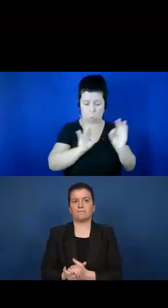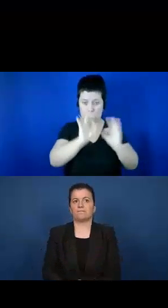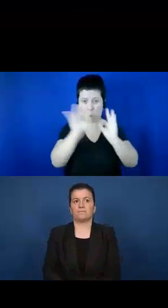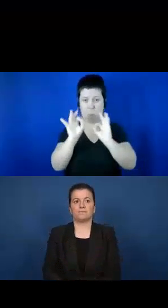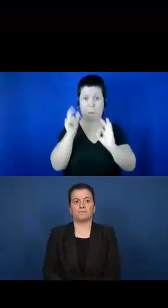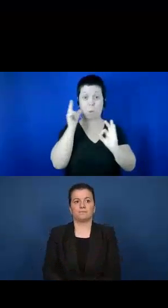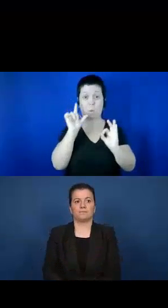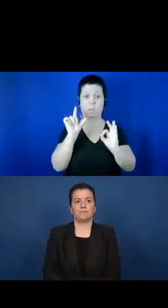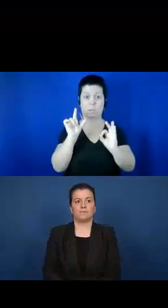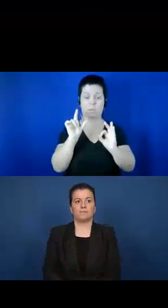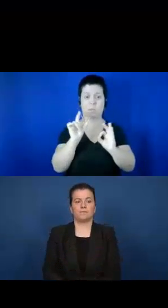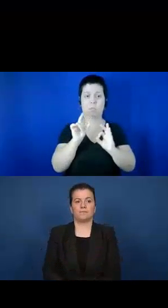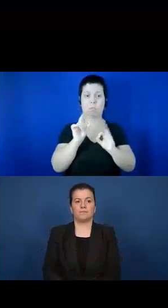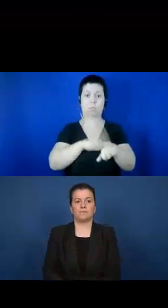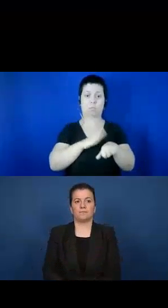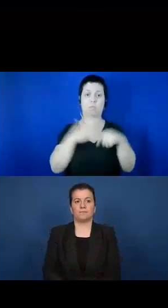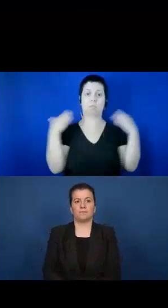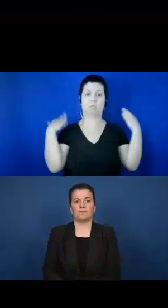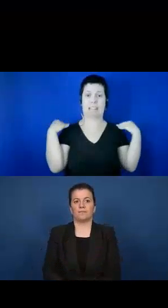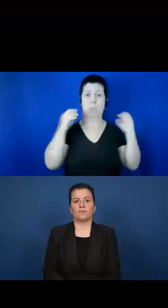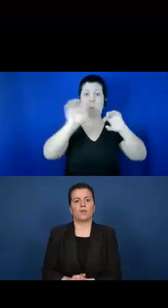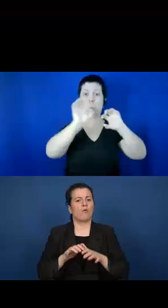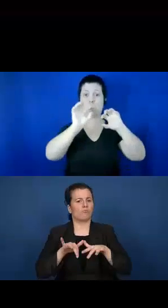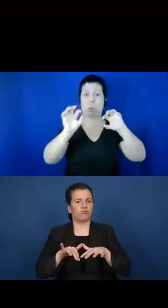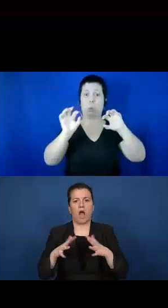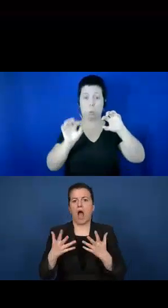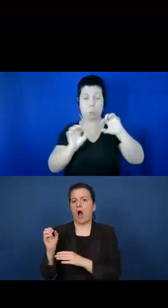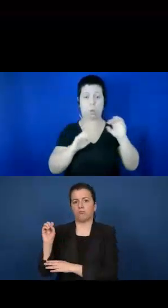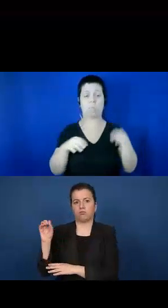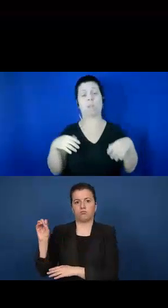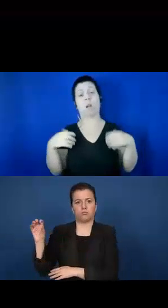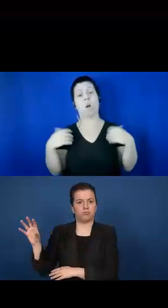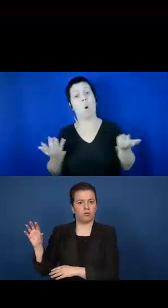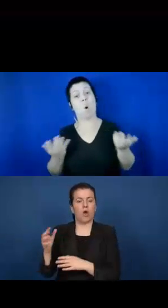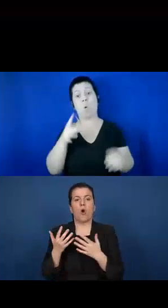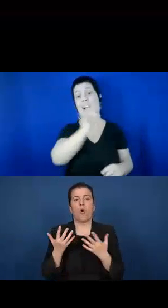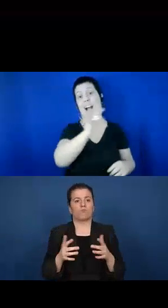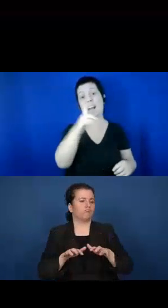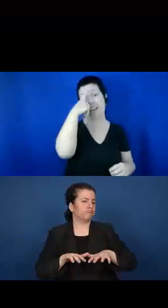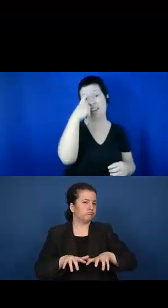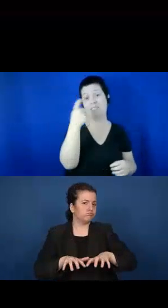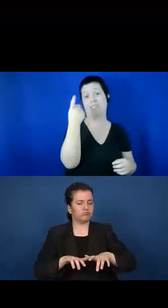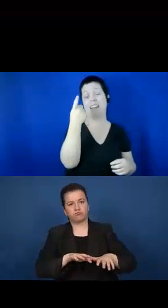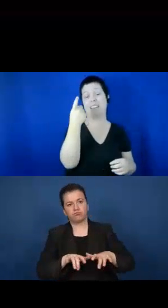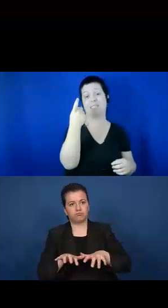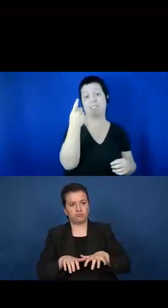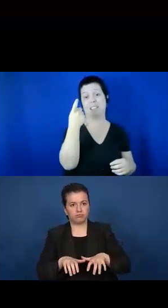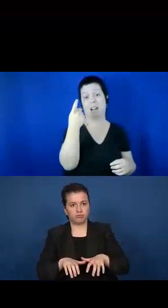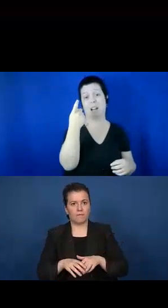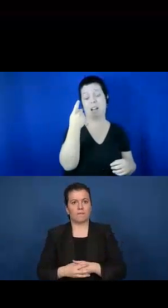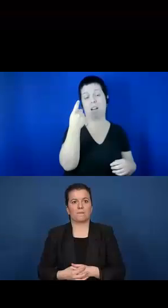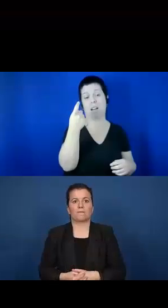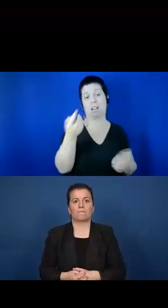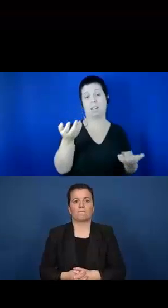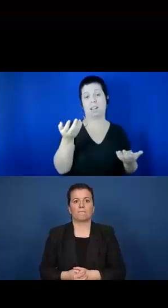the activation of actuators, or they each invent their own tool, reinventing the wheel without the rest